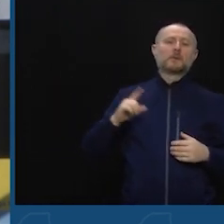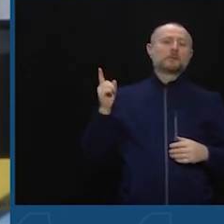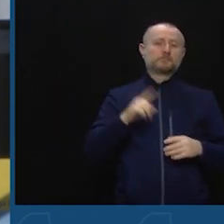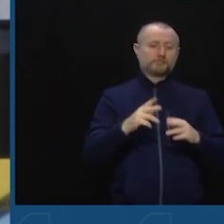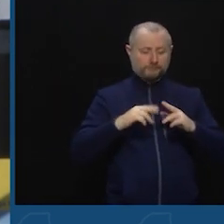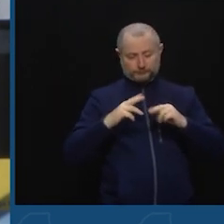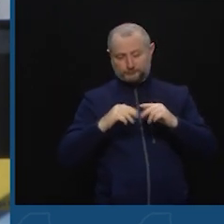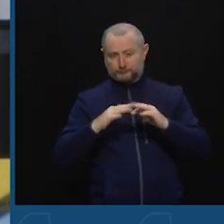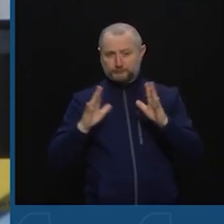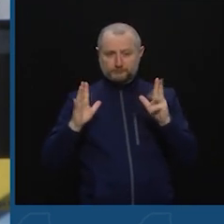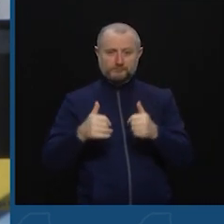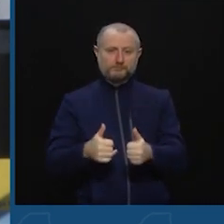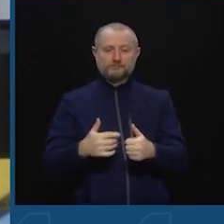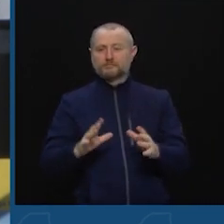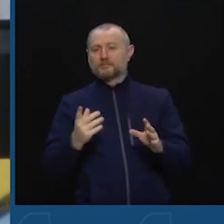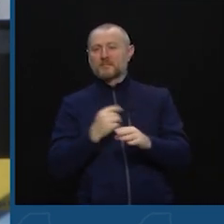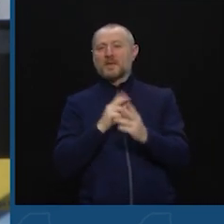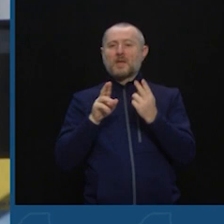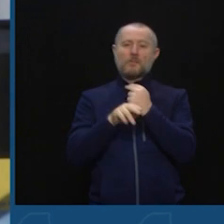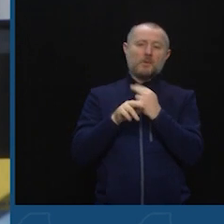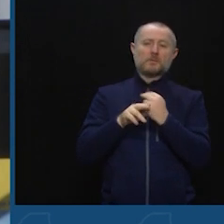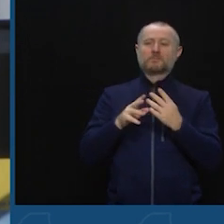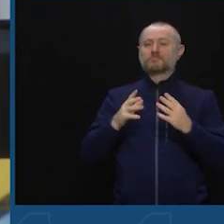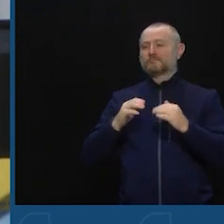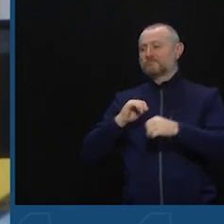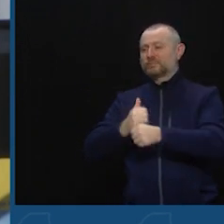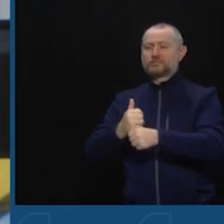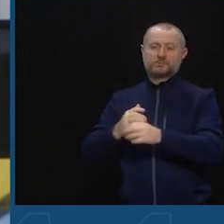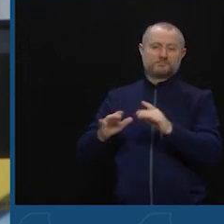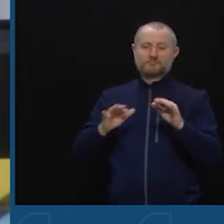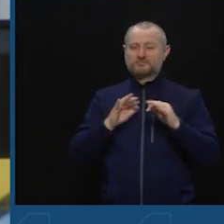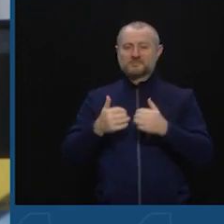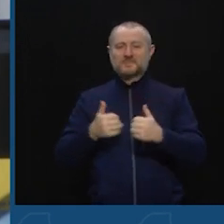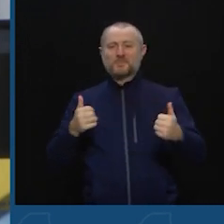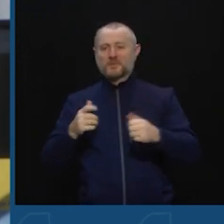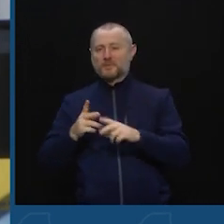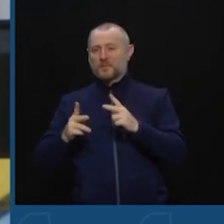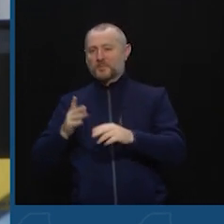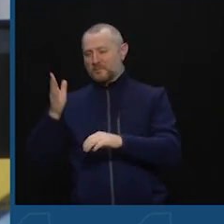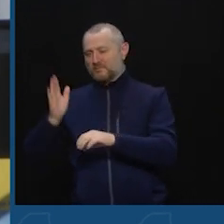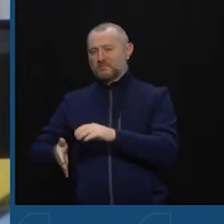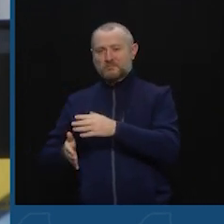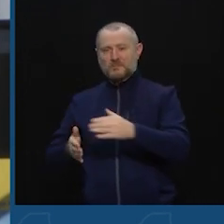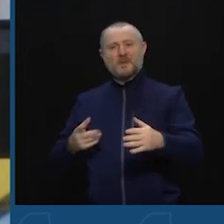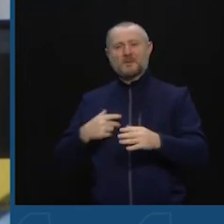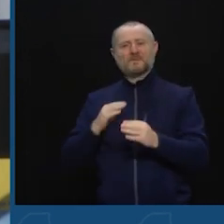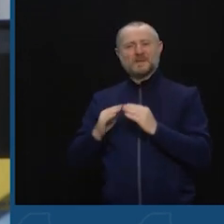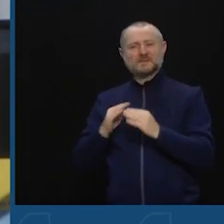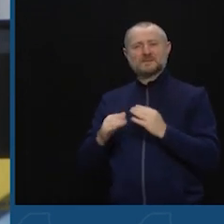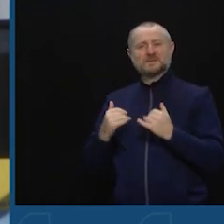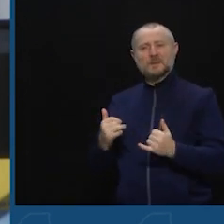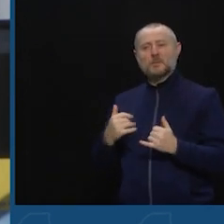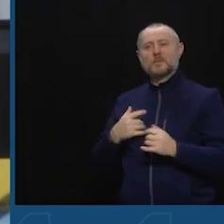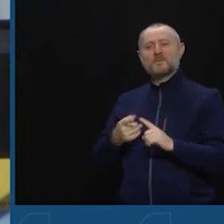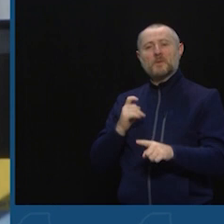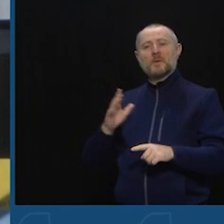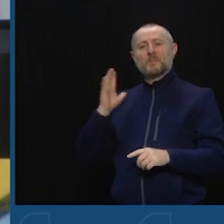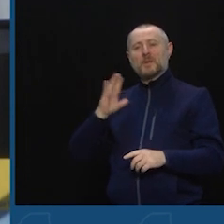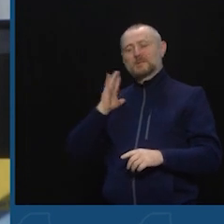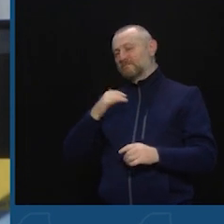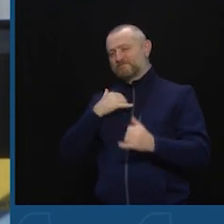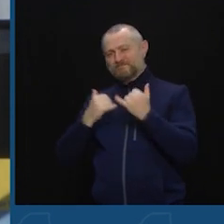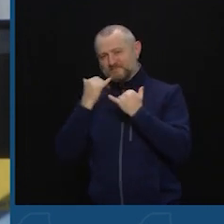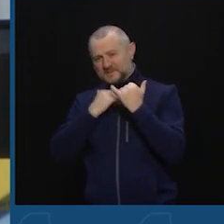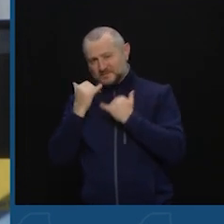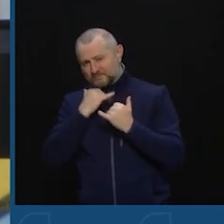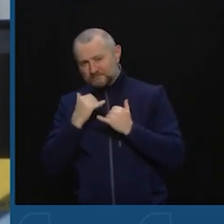used highways that divided neighborhoods, and we're fixing that in the Bronx and Buffalo and Syracuse. We're making up for a lot of mistakes of the past, and